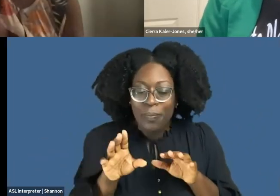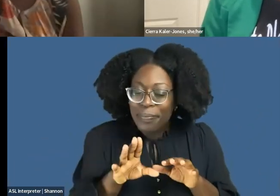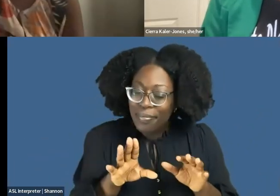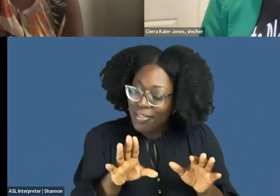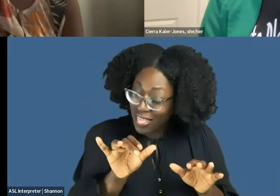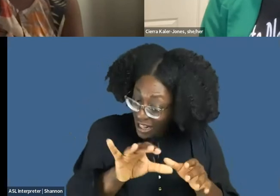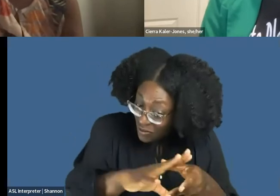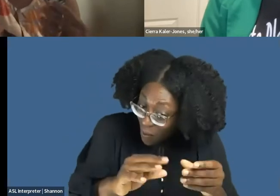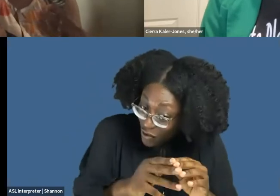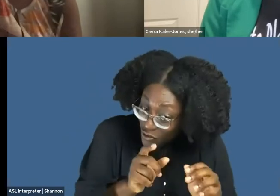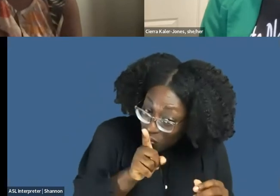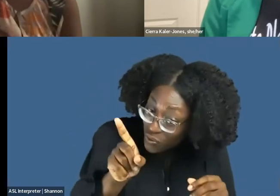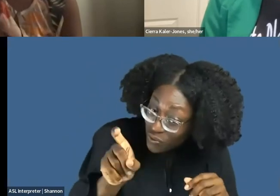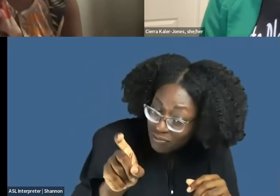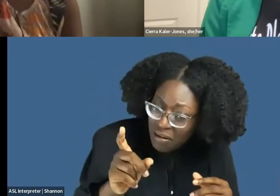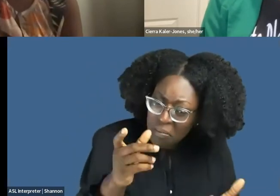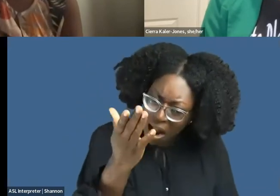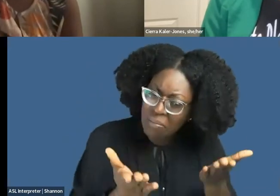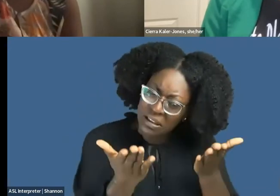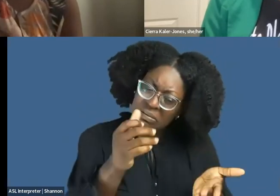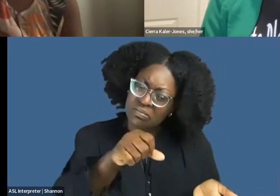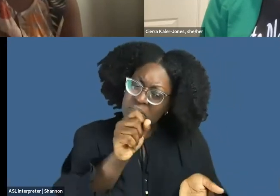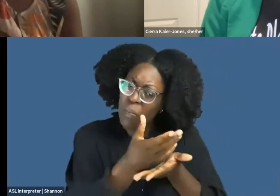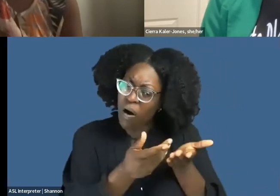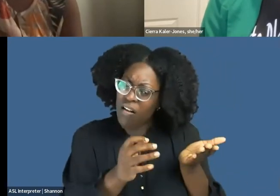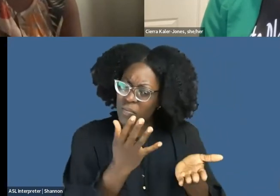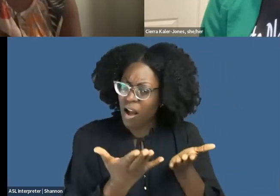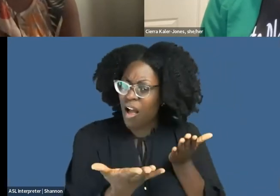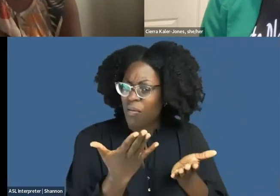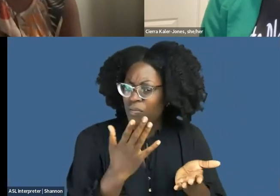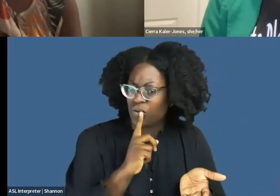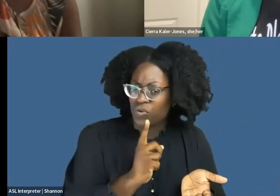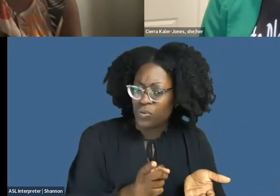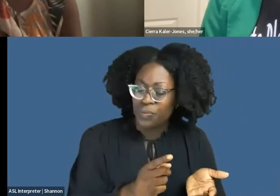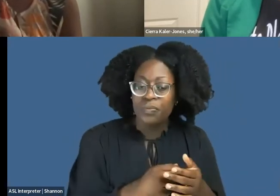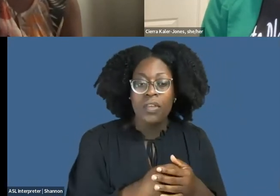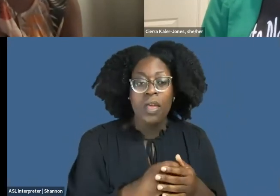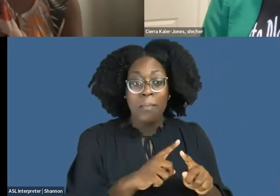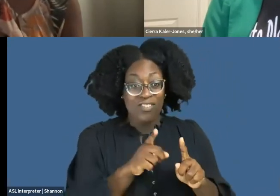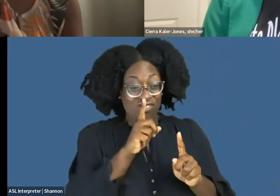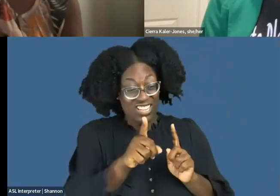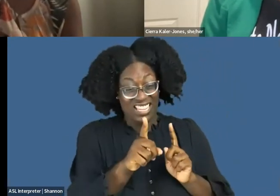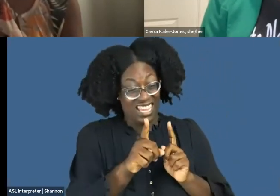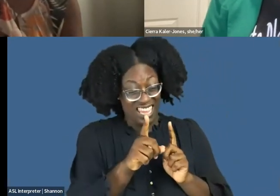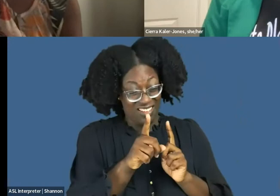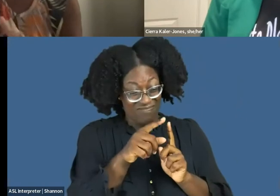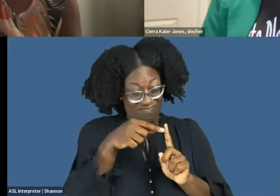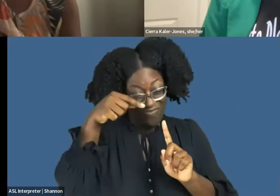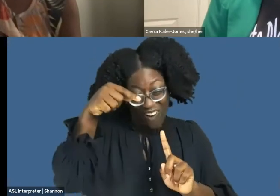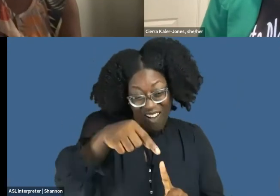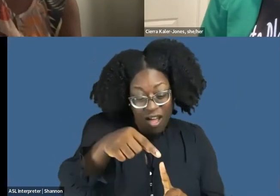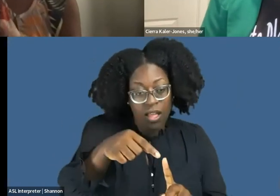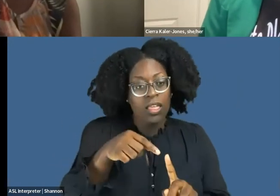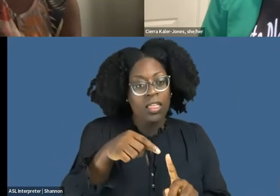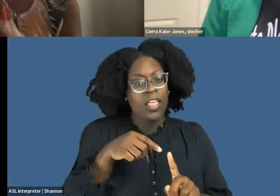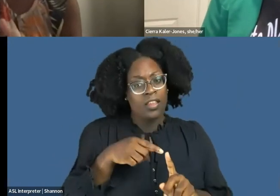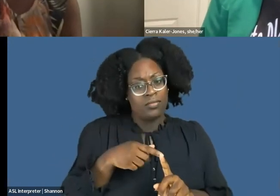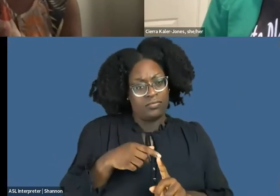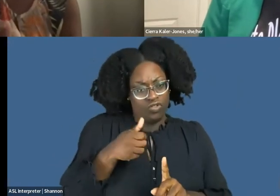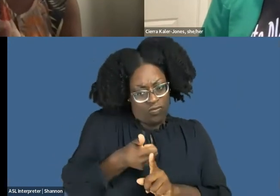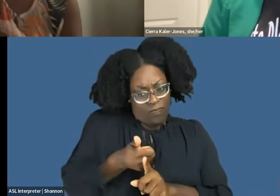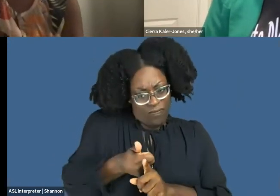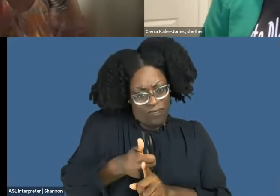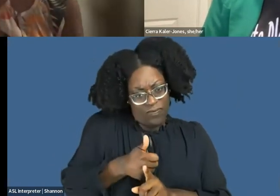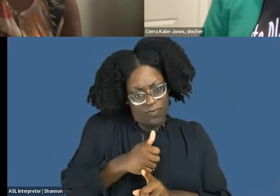more importantly, what it is a story of her seeing Black self-defense and Black self-determination in action and relationship